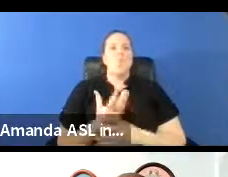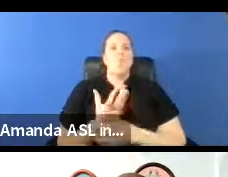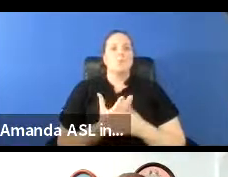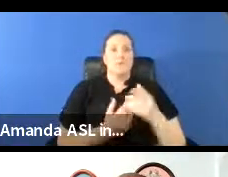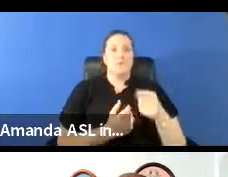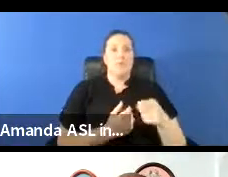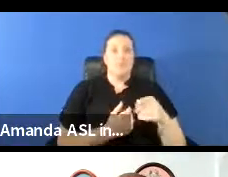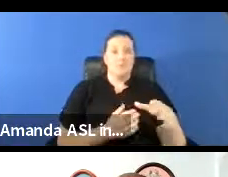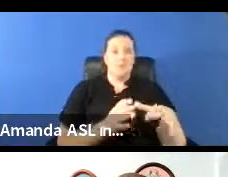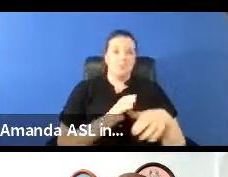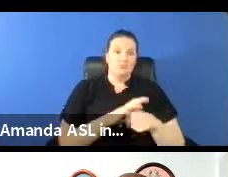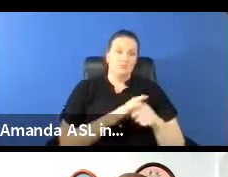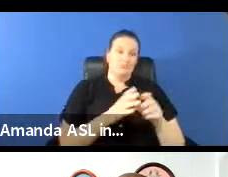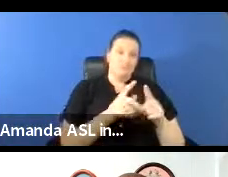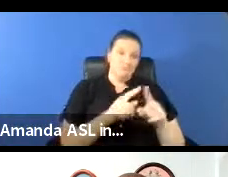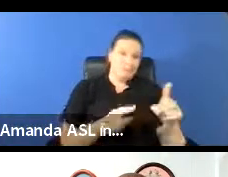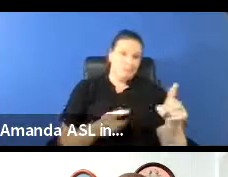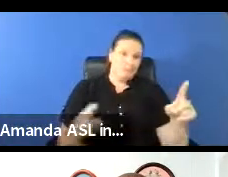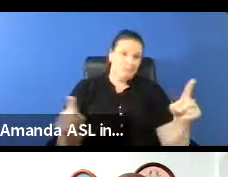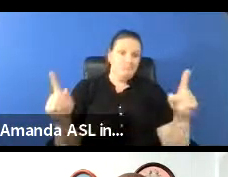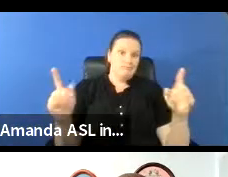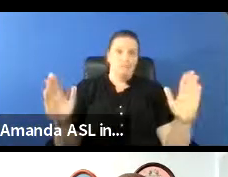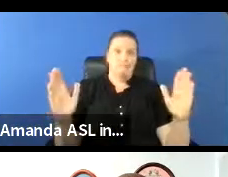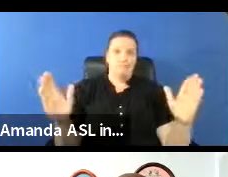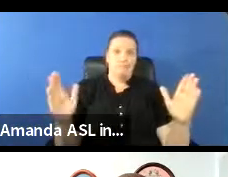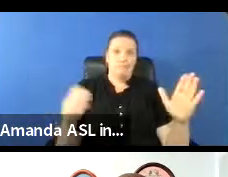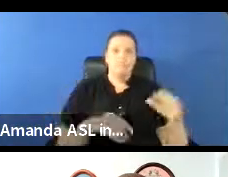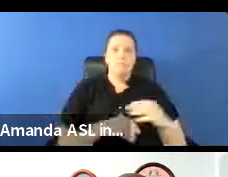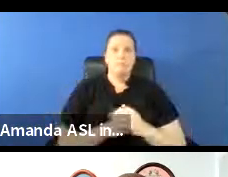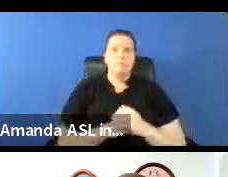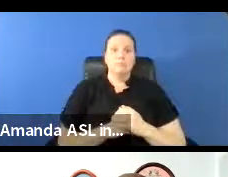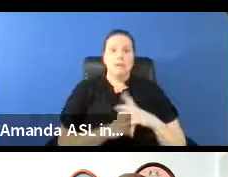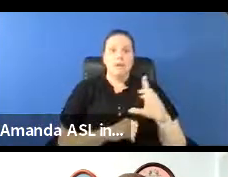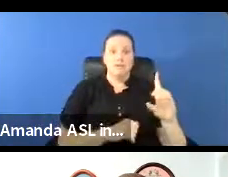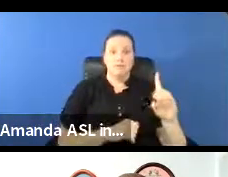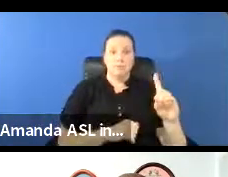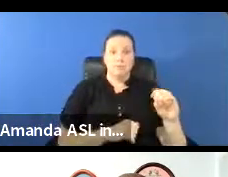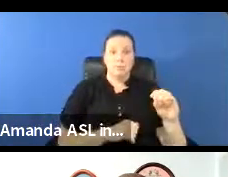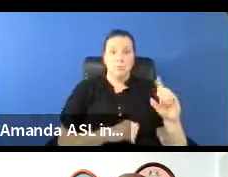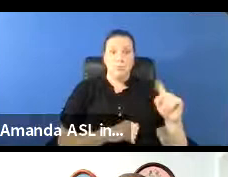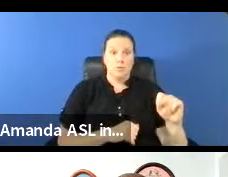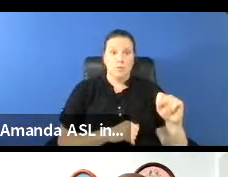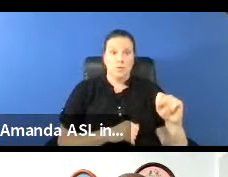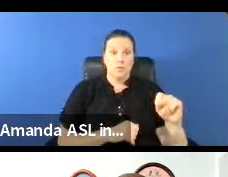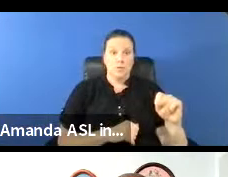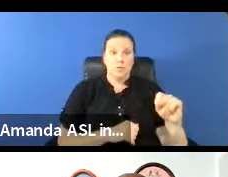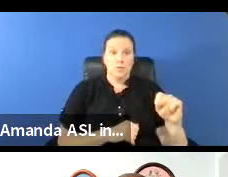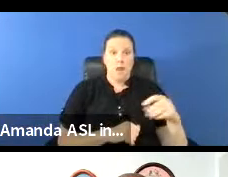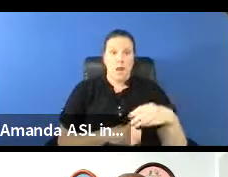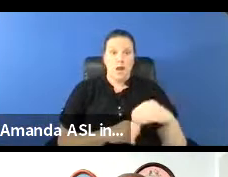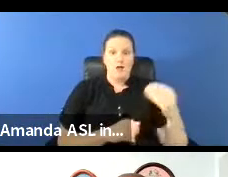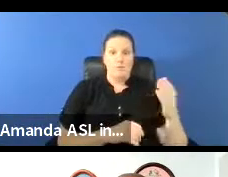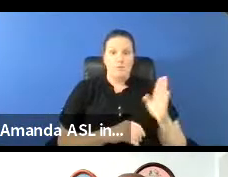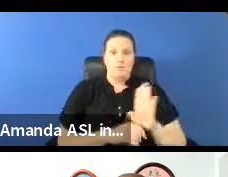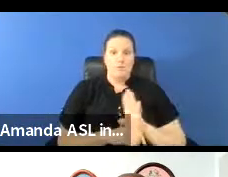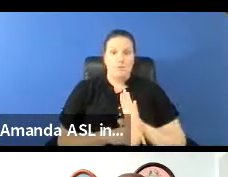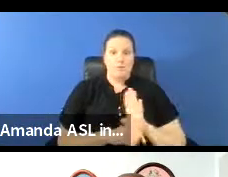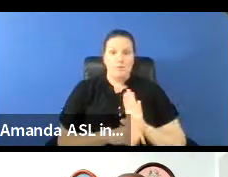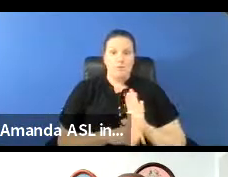be. But once again, the DOTs are getting out of the business of